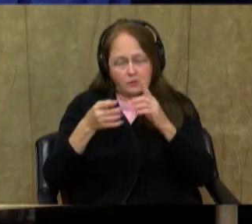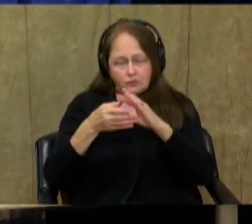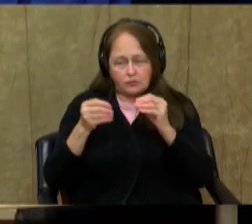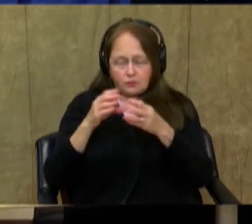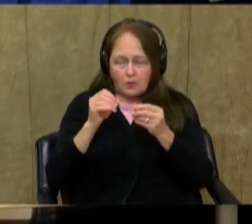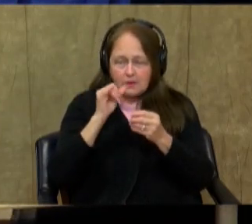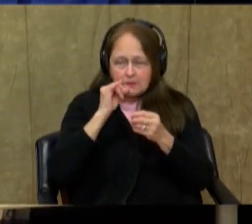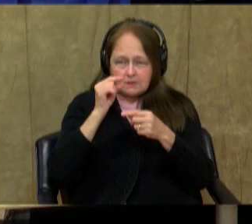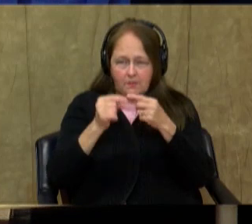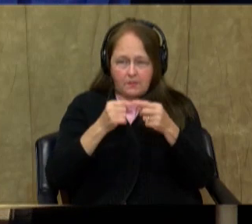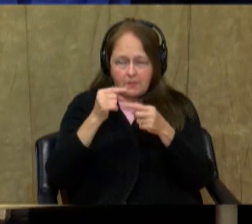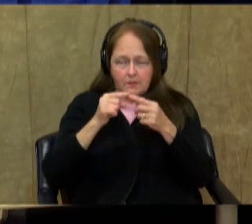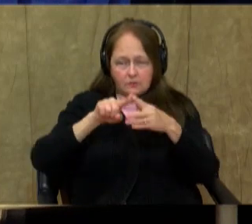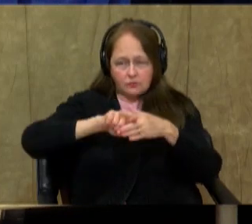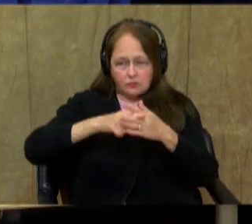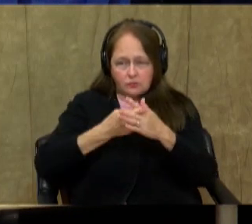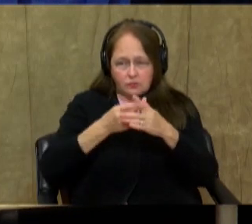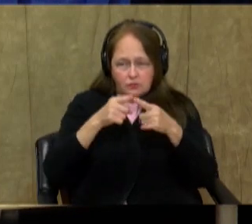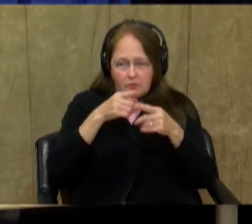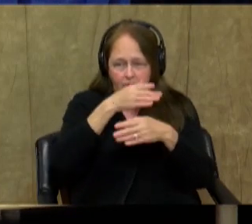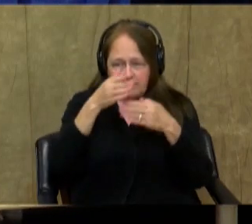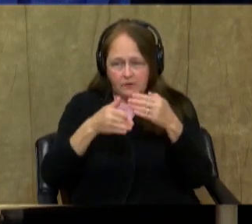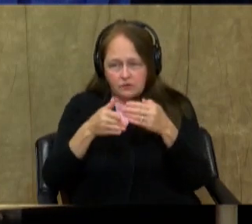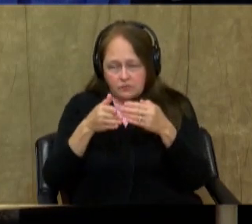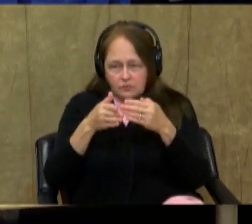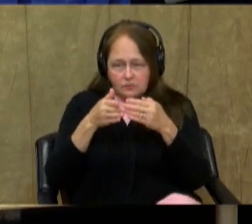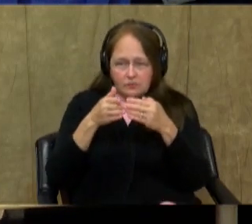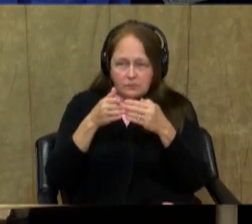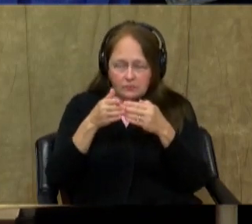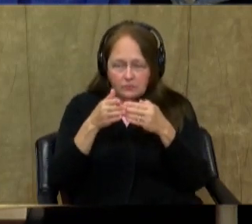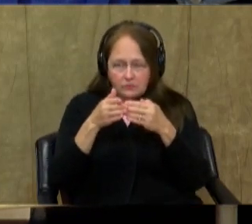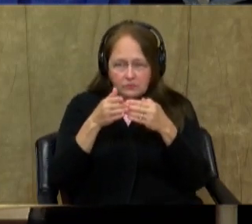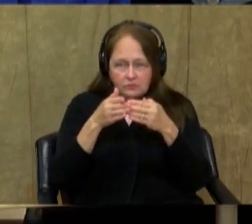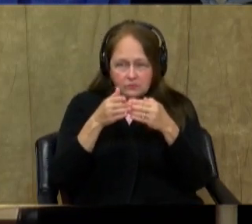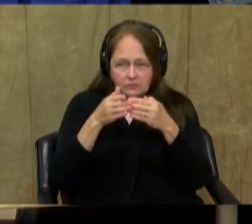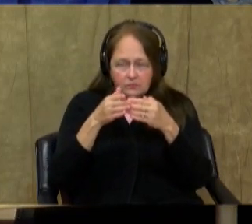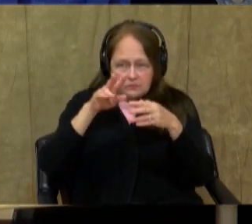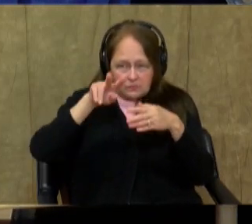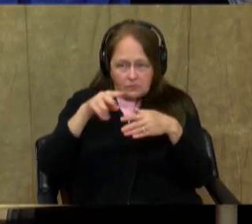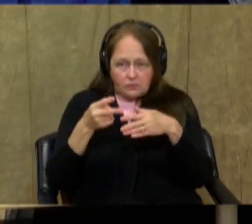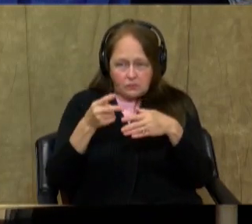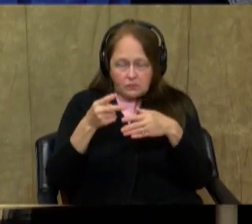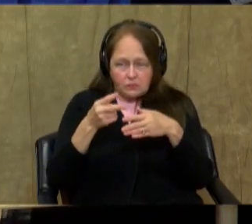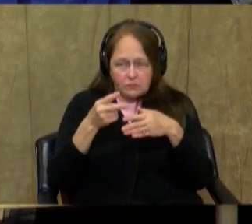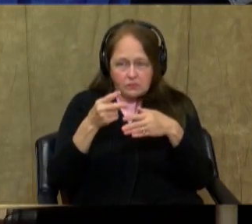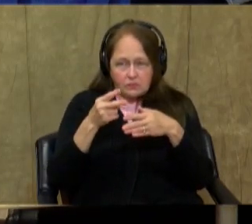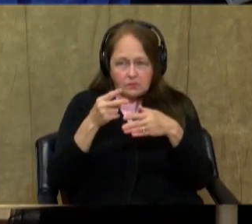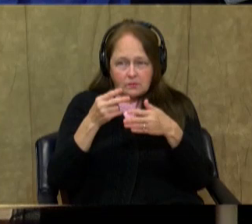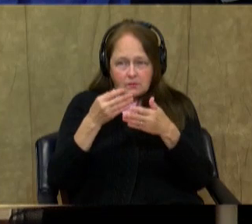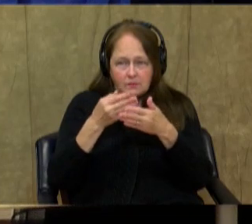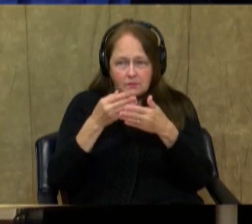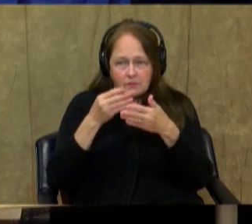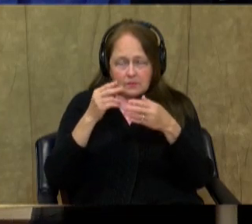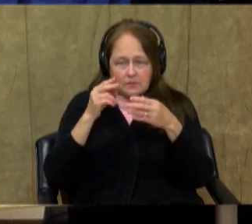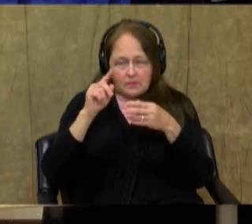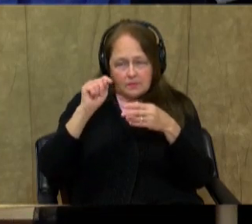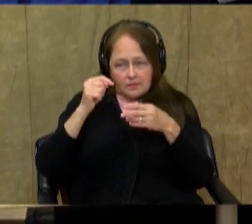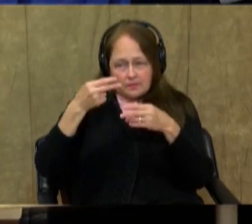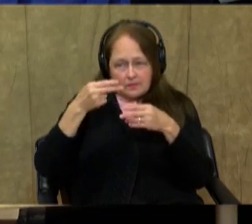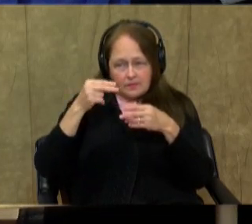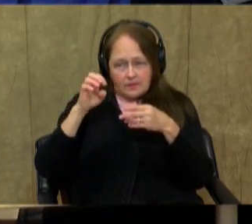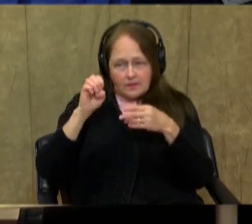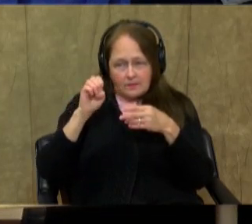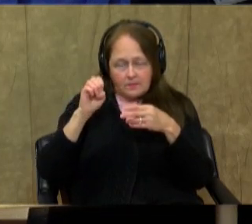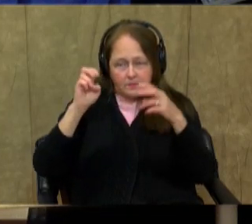about, from start to finish. Second thing is theme. We've discussed